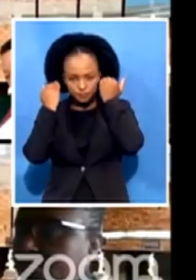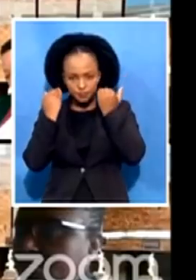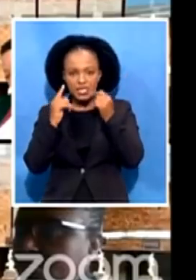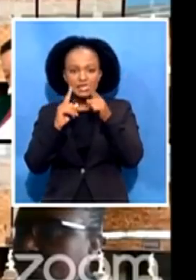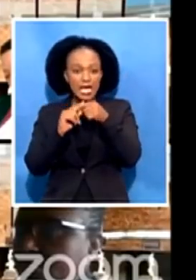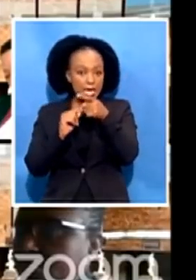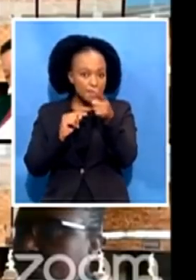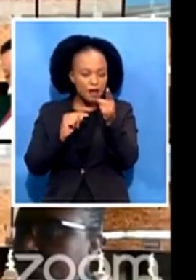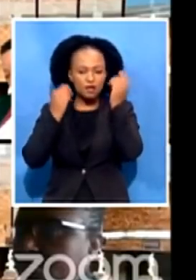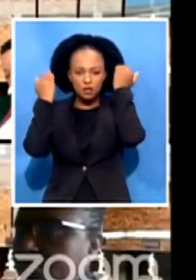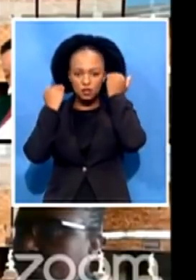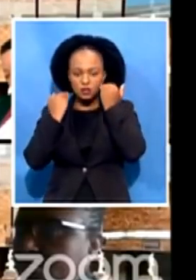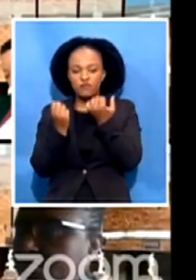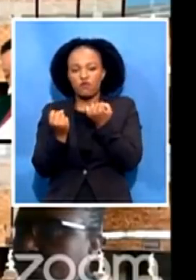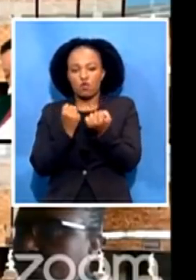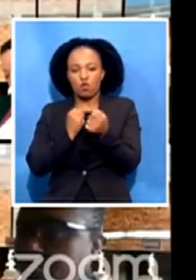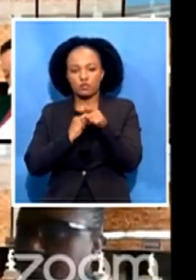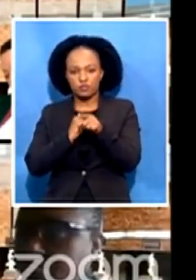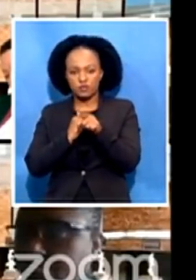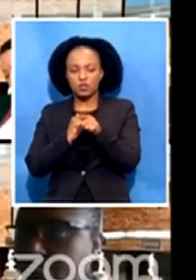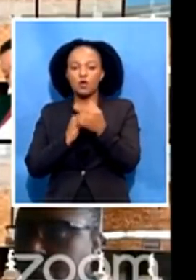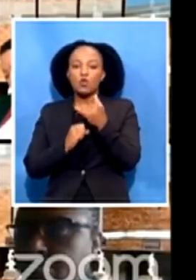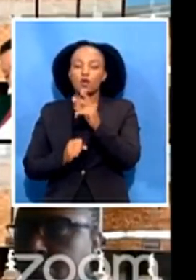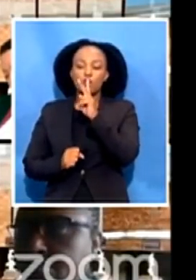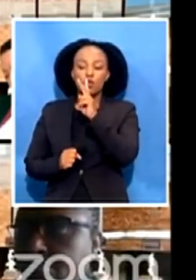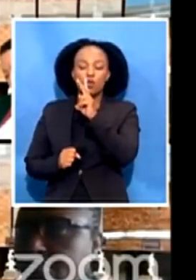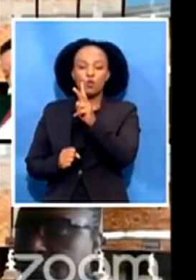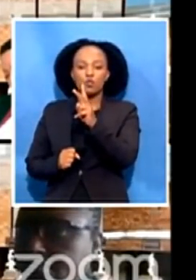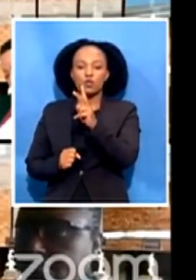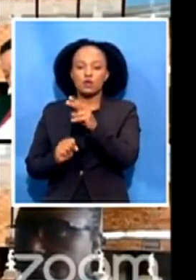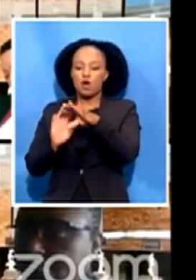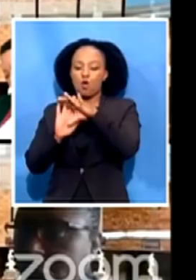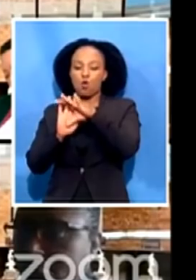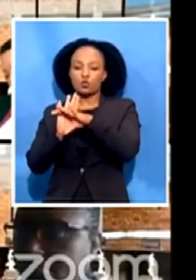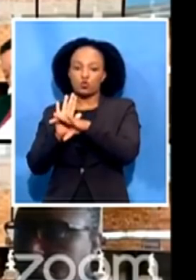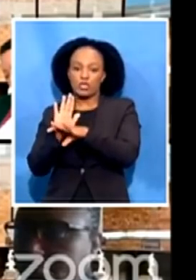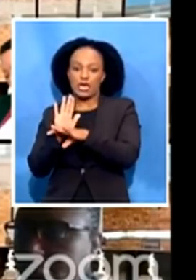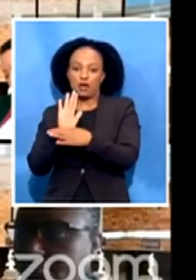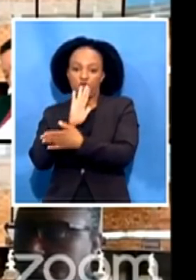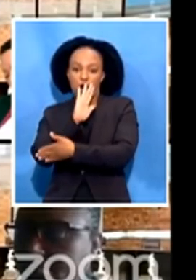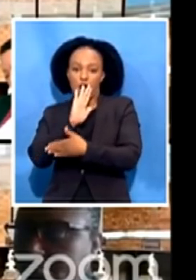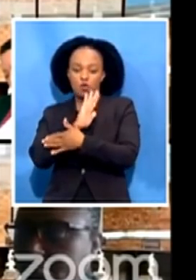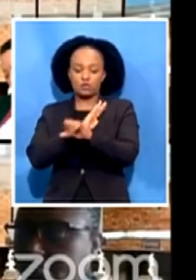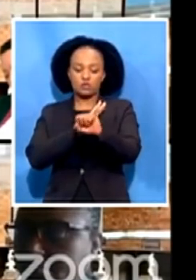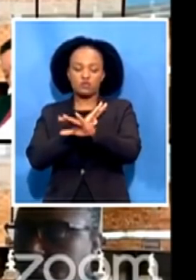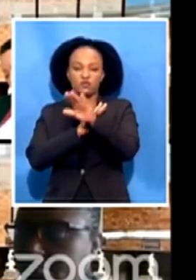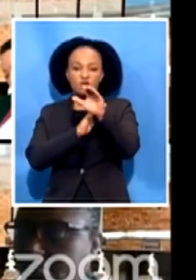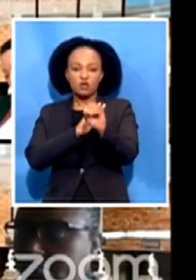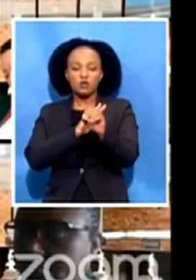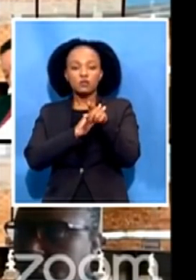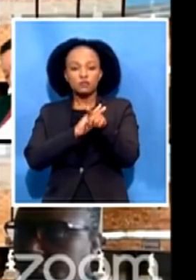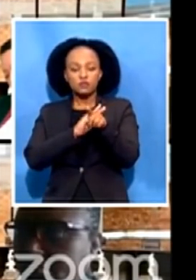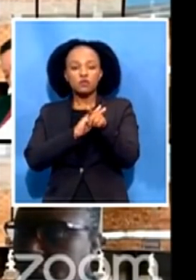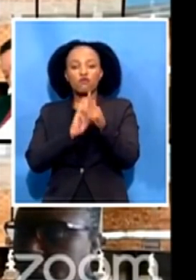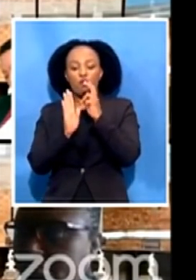one looks at the constitution of the country, and I'm starting with the issue of jurisdiction, if one has regard to both